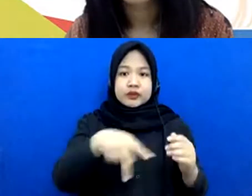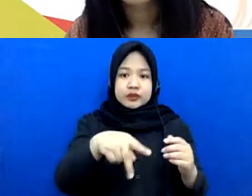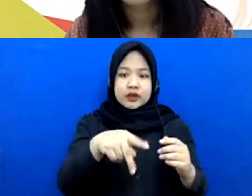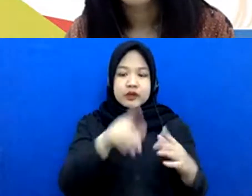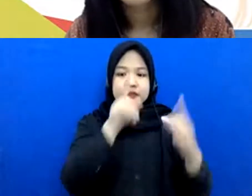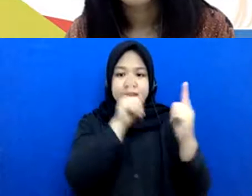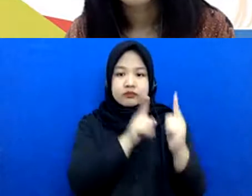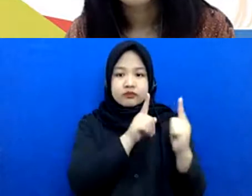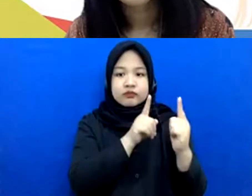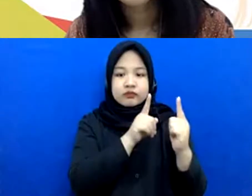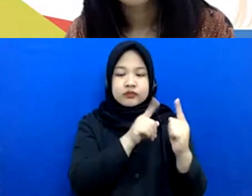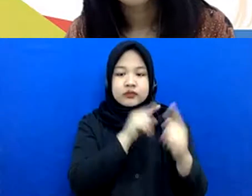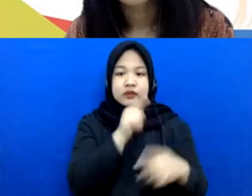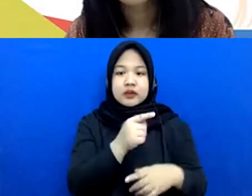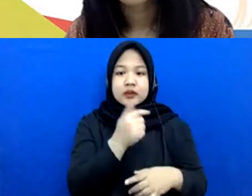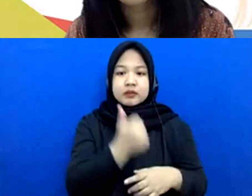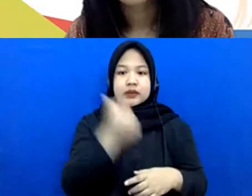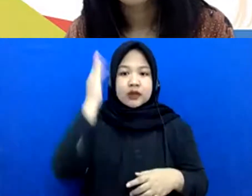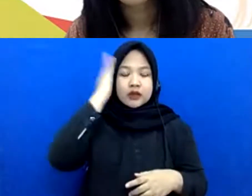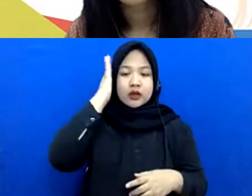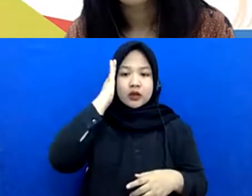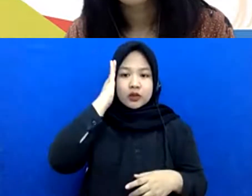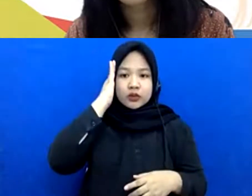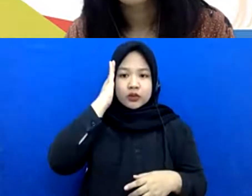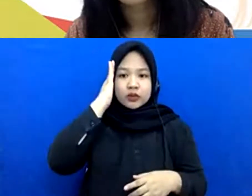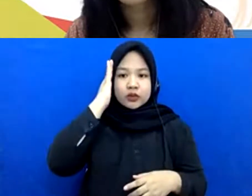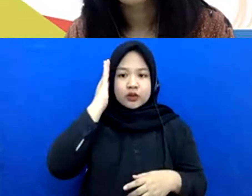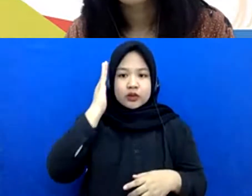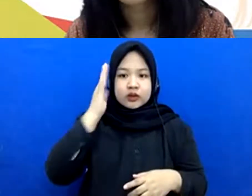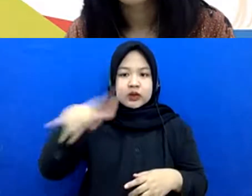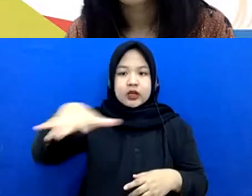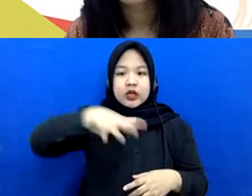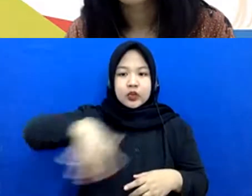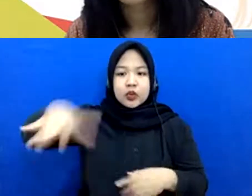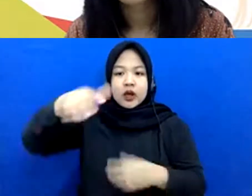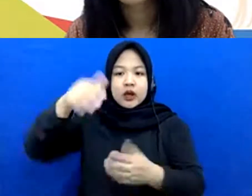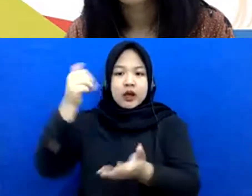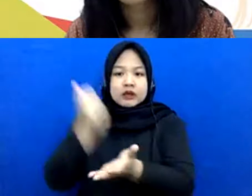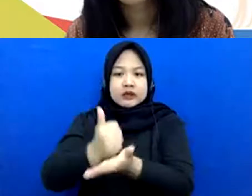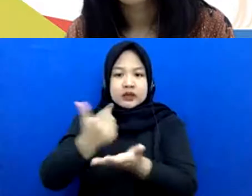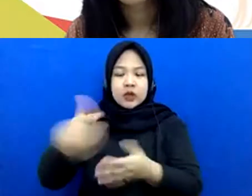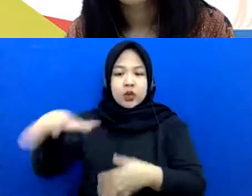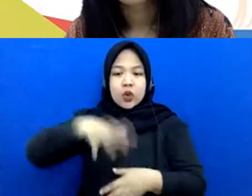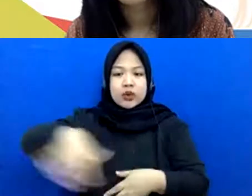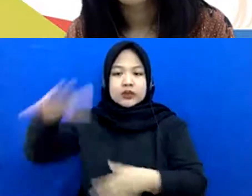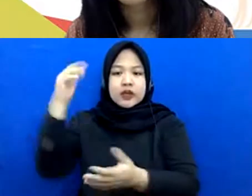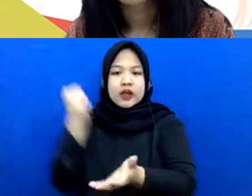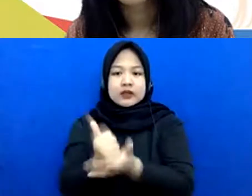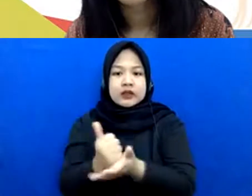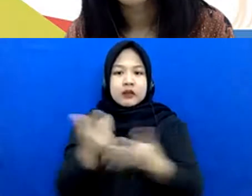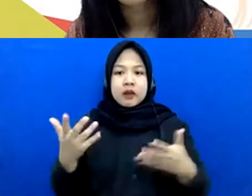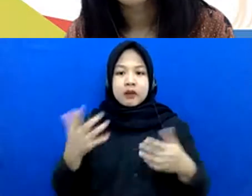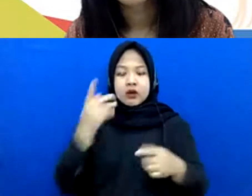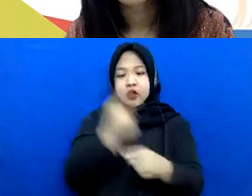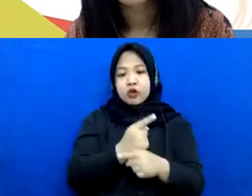face-to-face, you can know the real environment or the real condition, how the teacher and